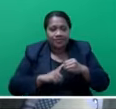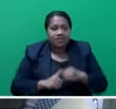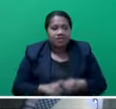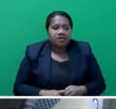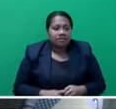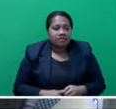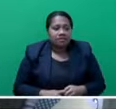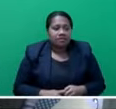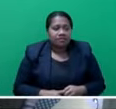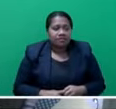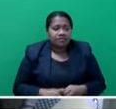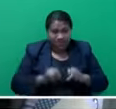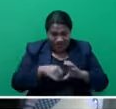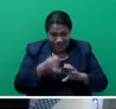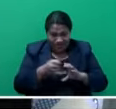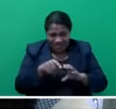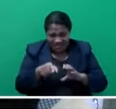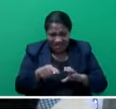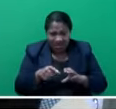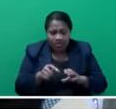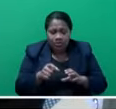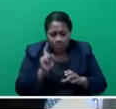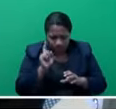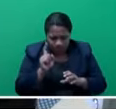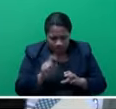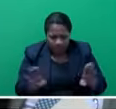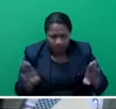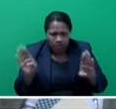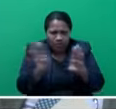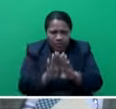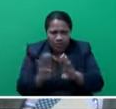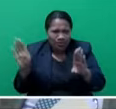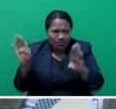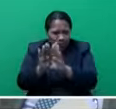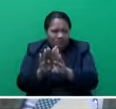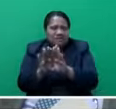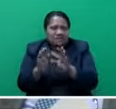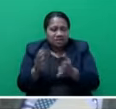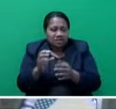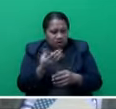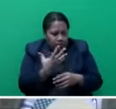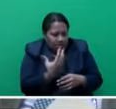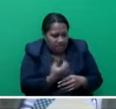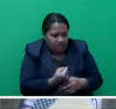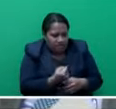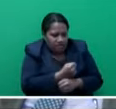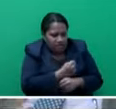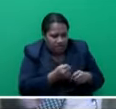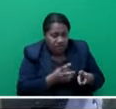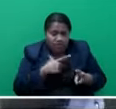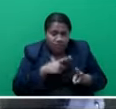closure that many countries, including Fiji, have put in place to protect our population from COVID-19